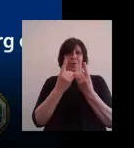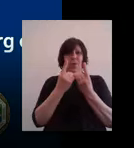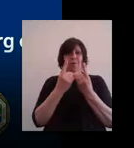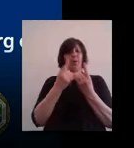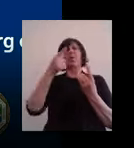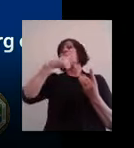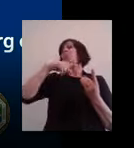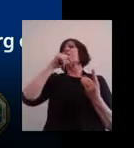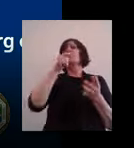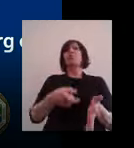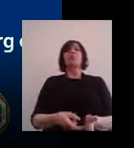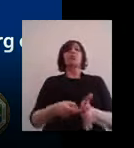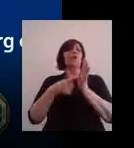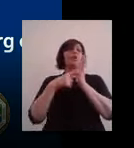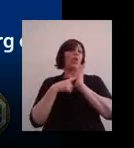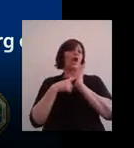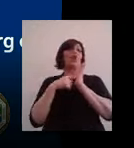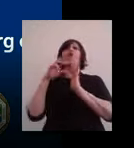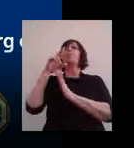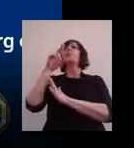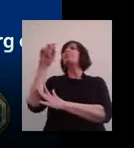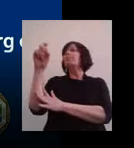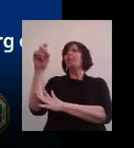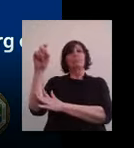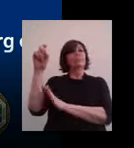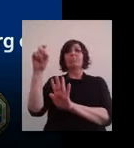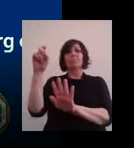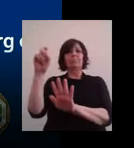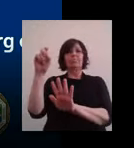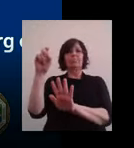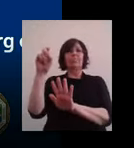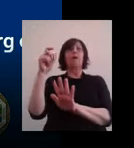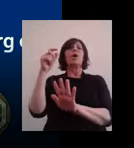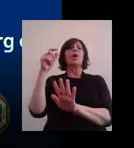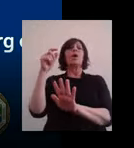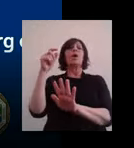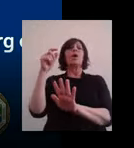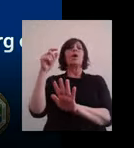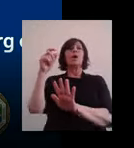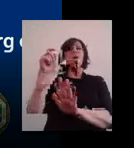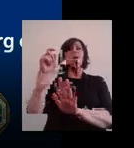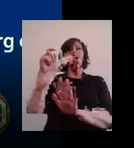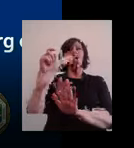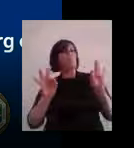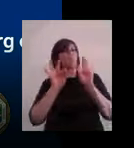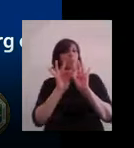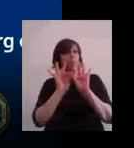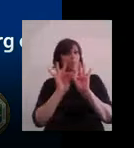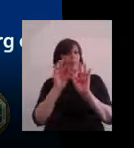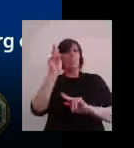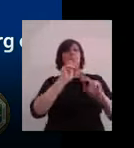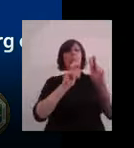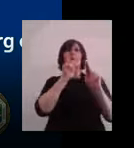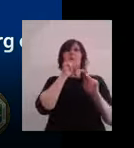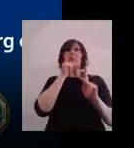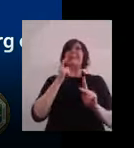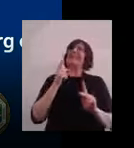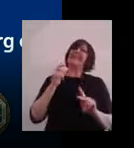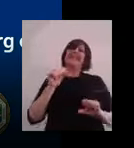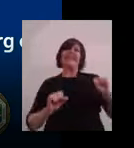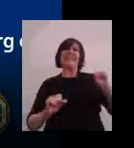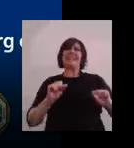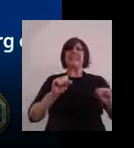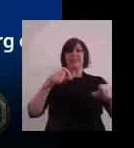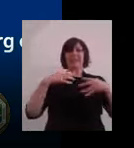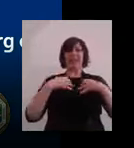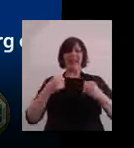physician prescription. We still think it's very important that people who have questions about their health, so they're symptomatic and they think they need